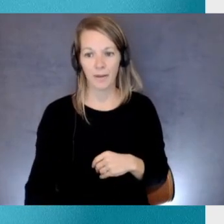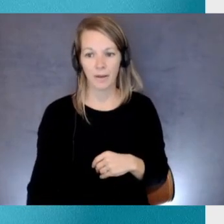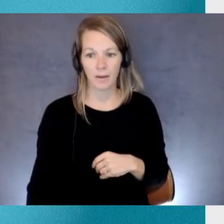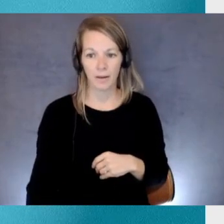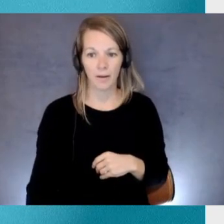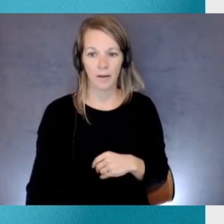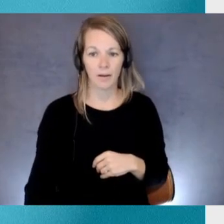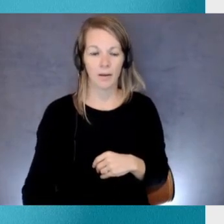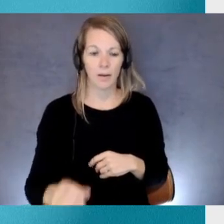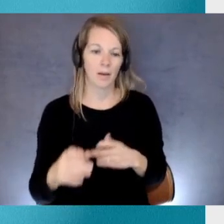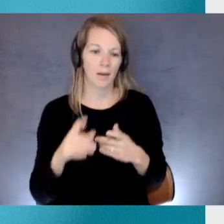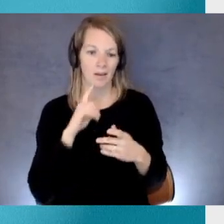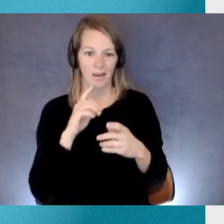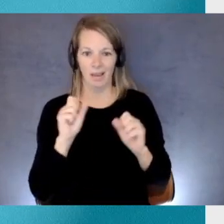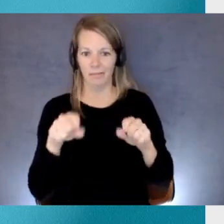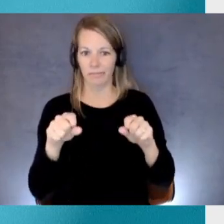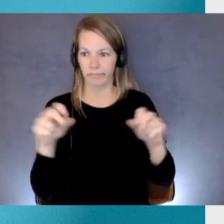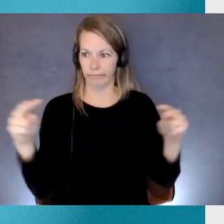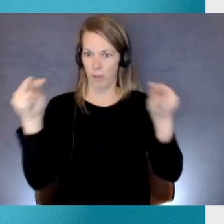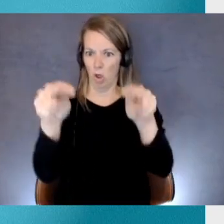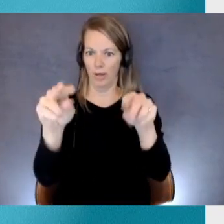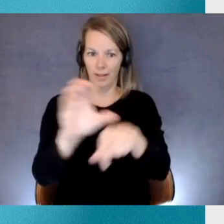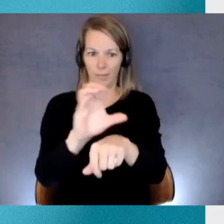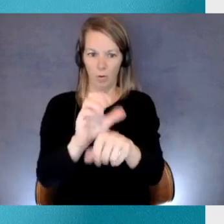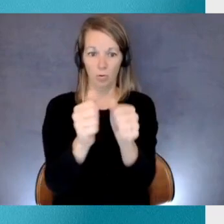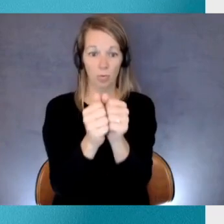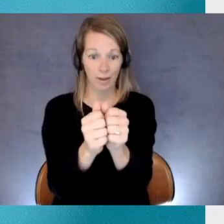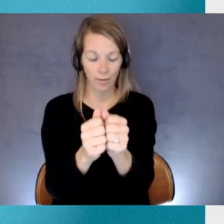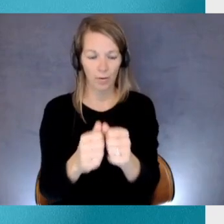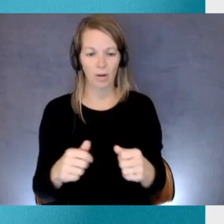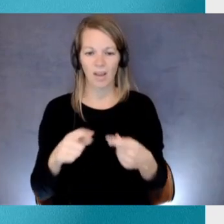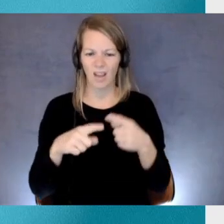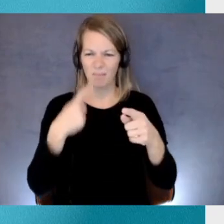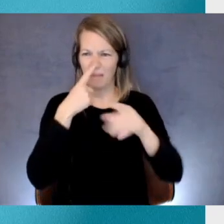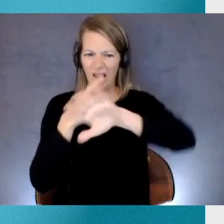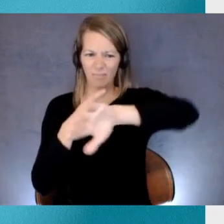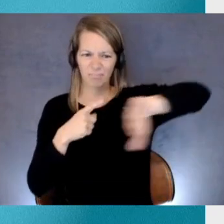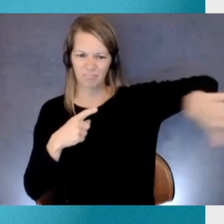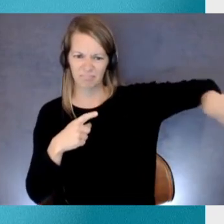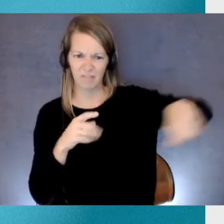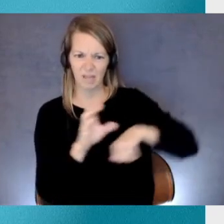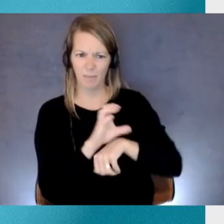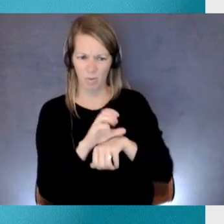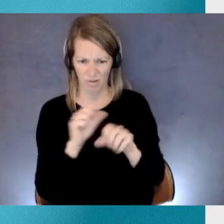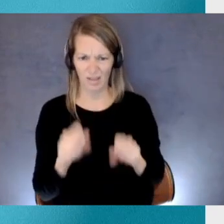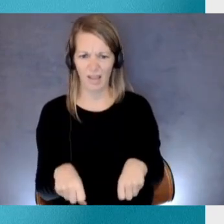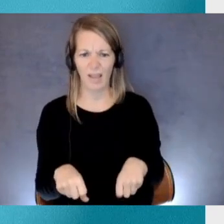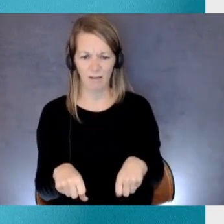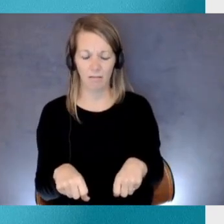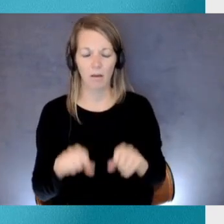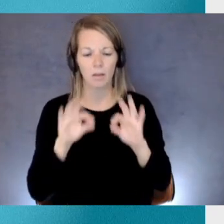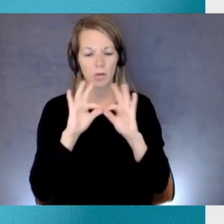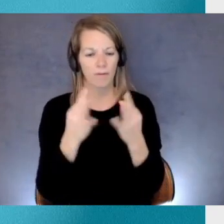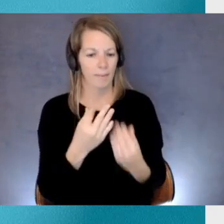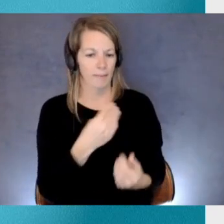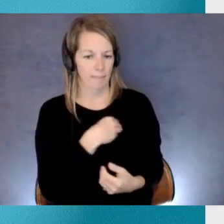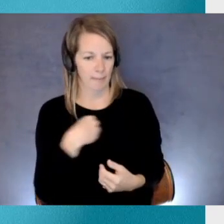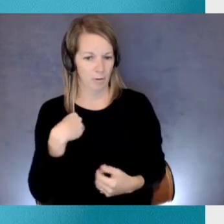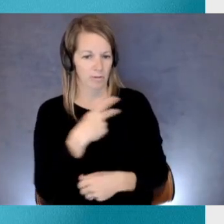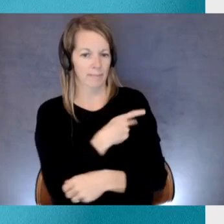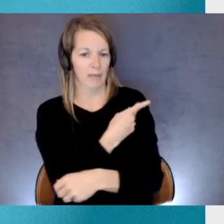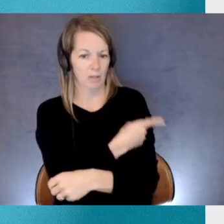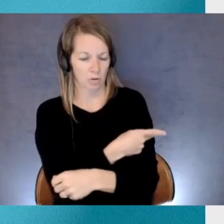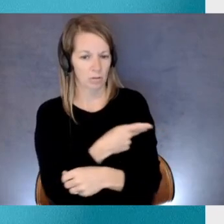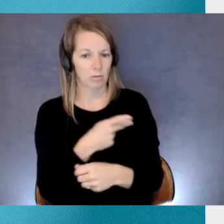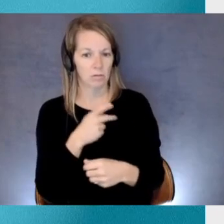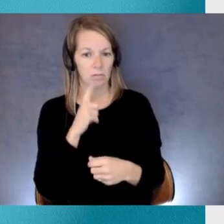fix that record. And that they also have the right to say, can we step away from the computer? And so the family members and patients were given these